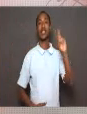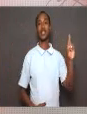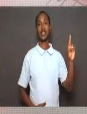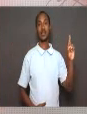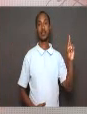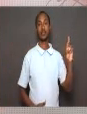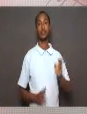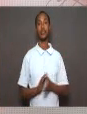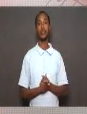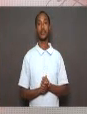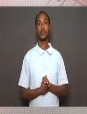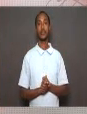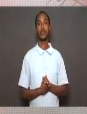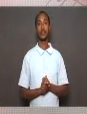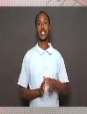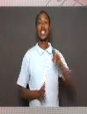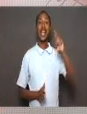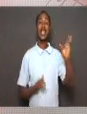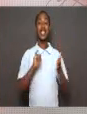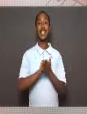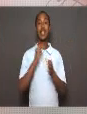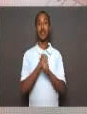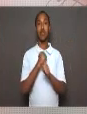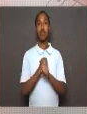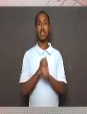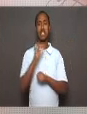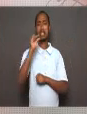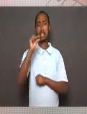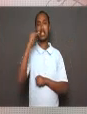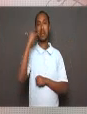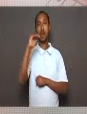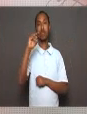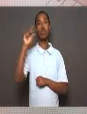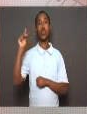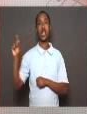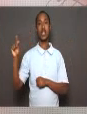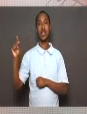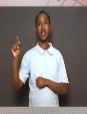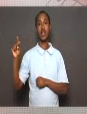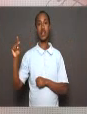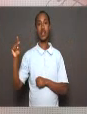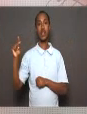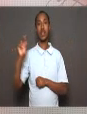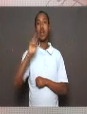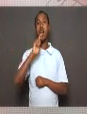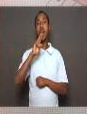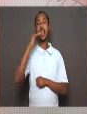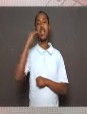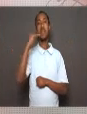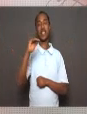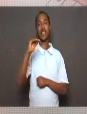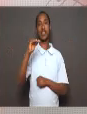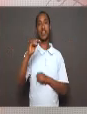each reactant. The reactant that forms the least amount of product would be